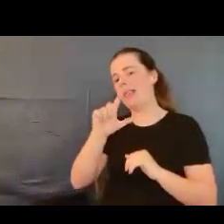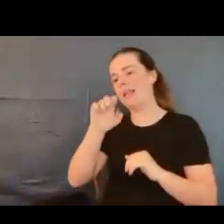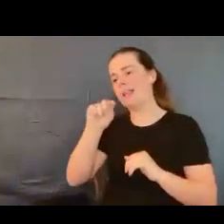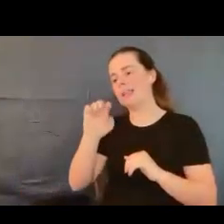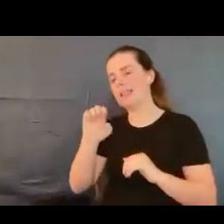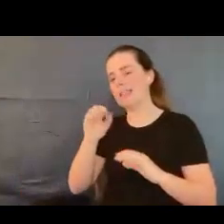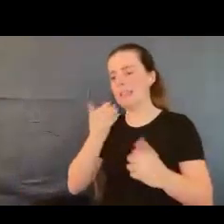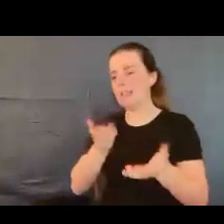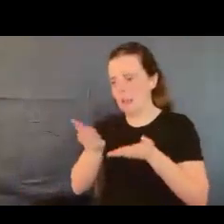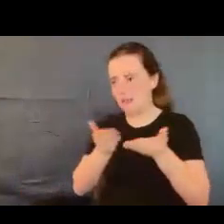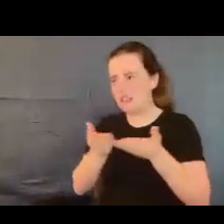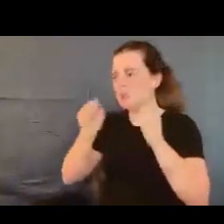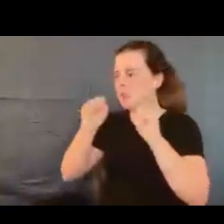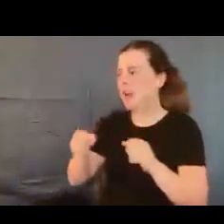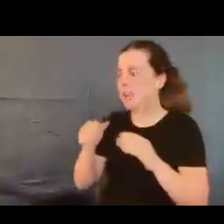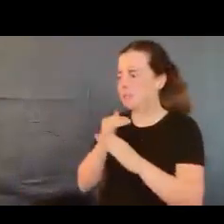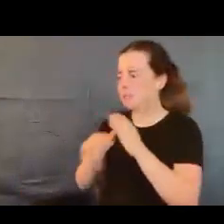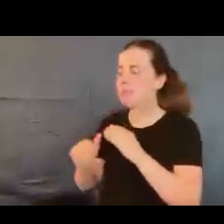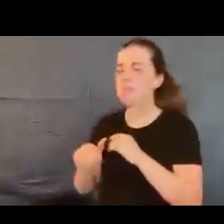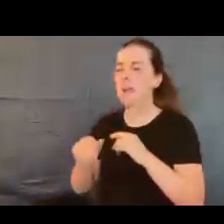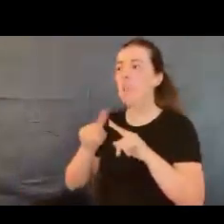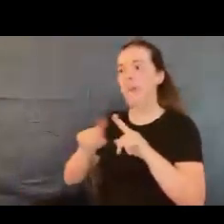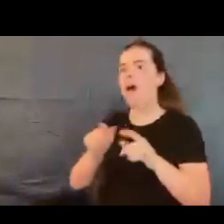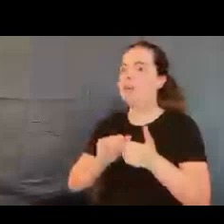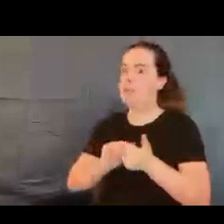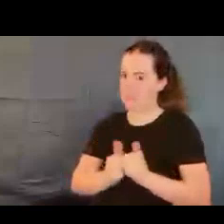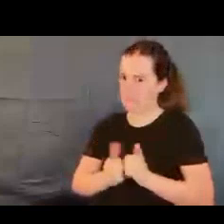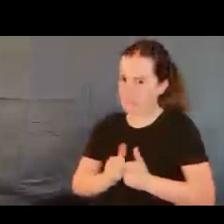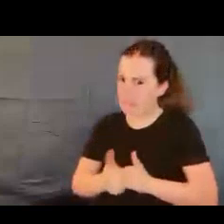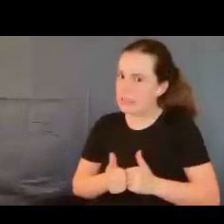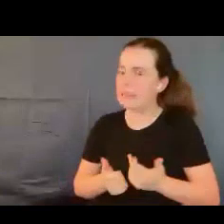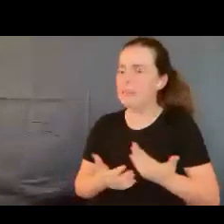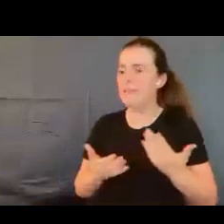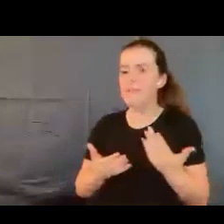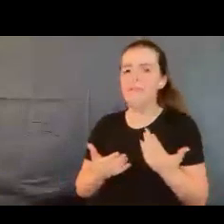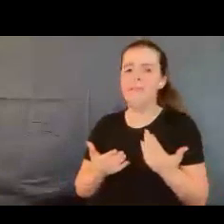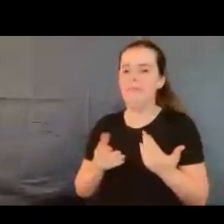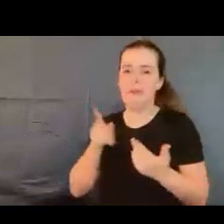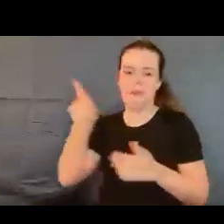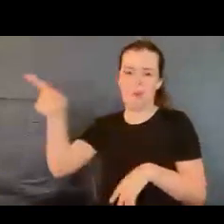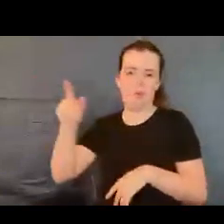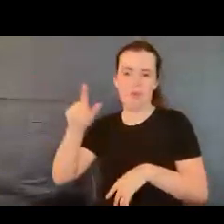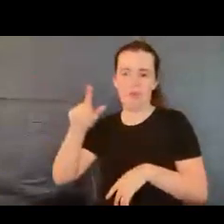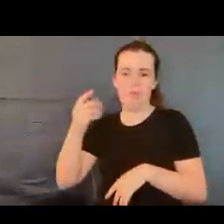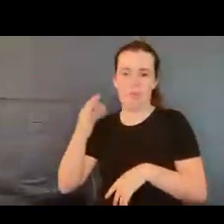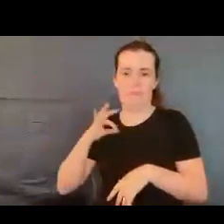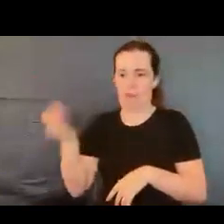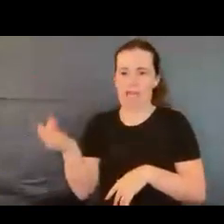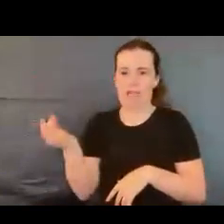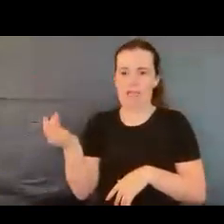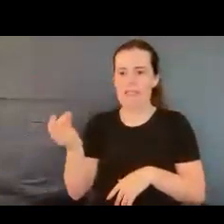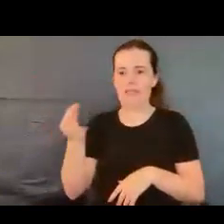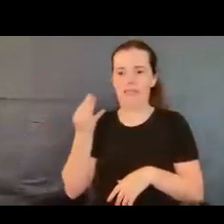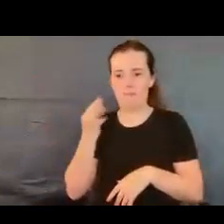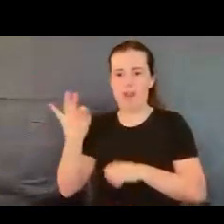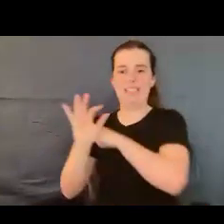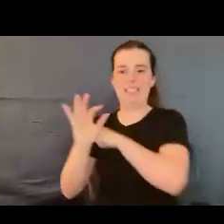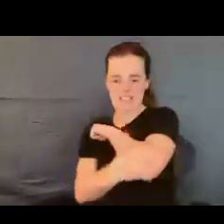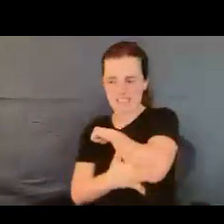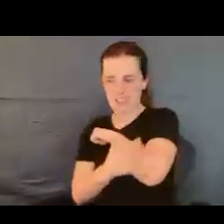yeah, it is competitive just because it's such the races in Chamonix are so beautiful and so cool. But it's worth trying